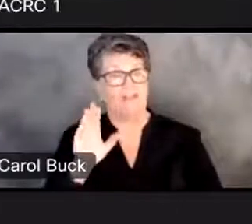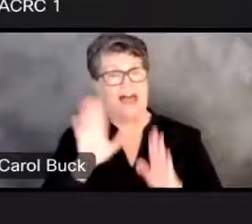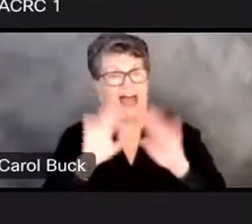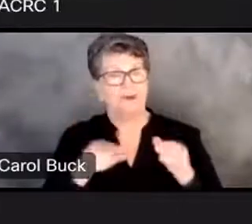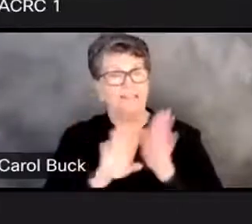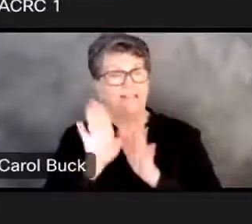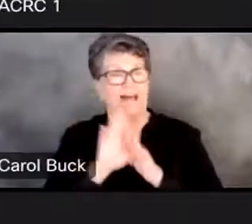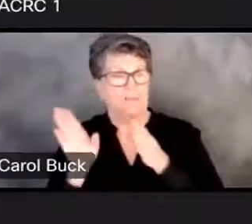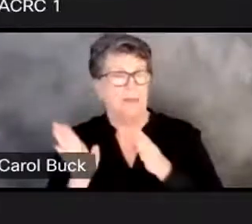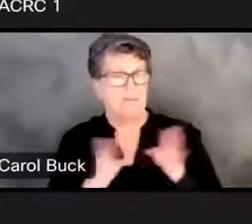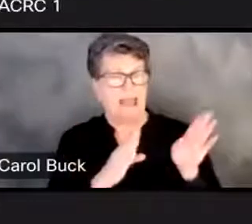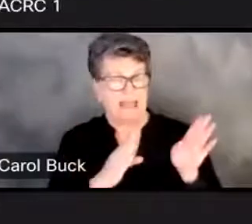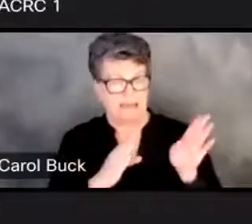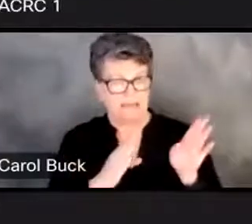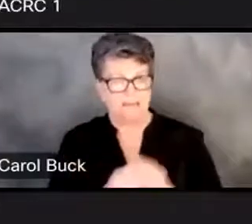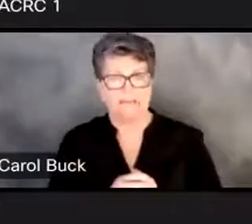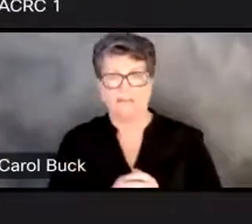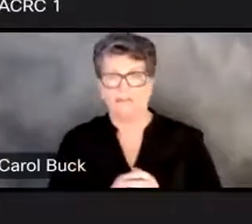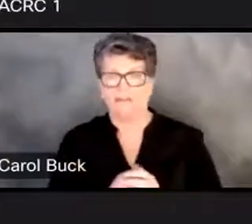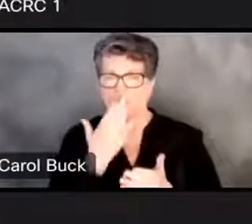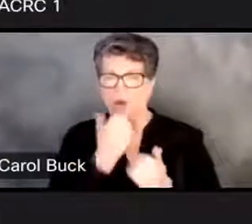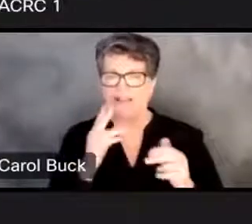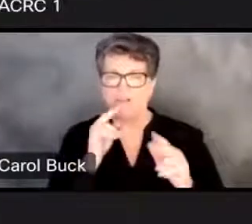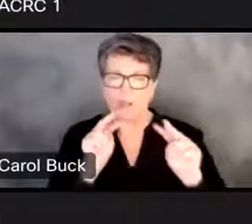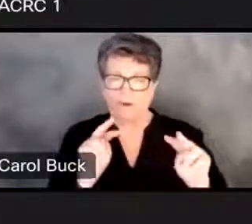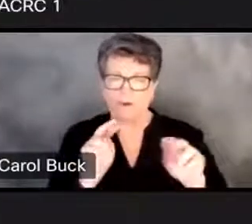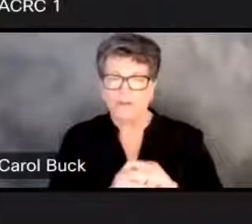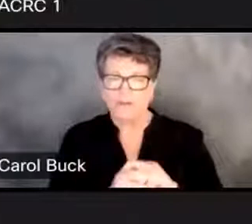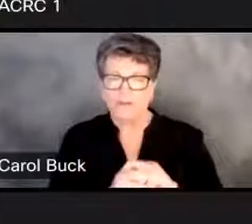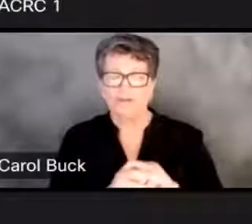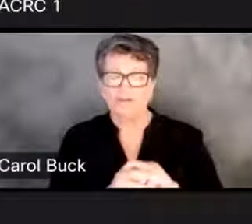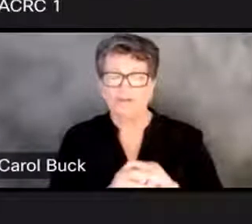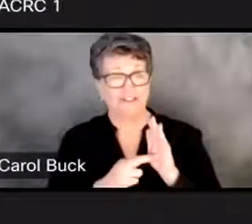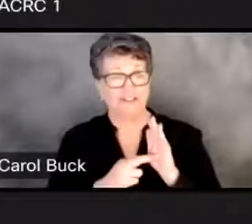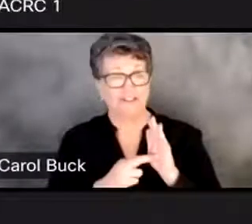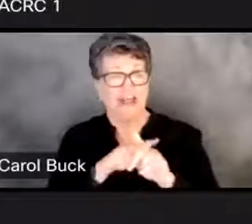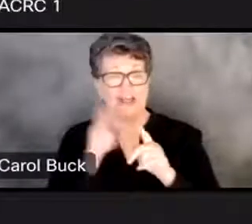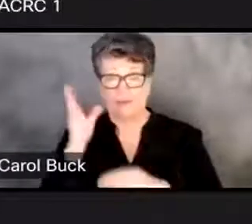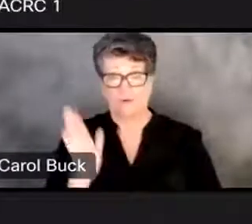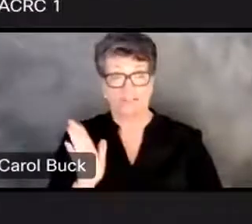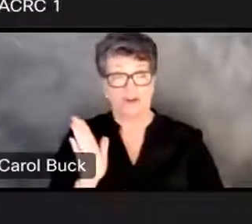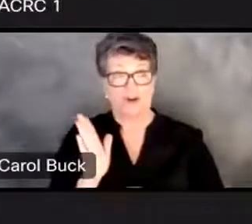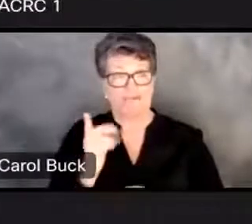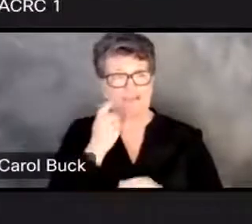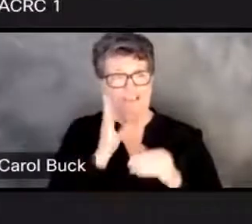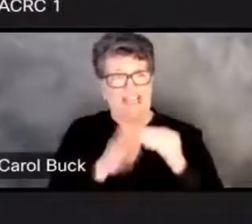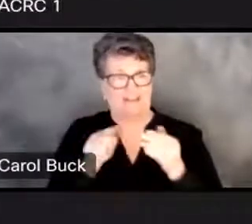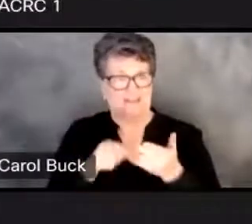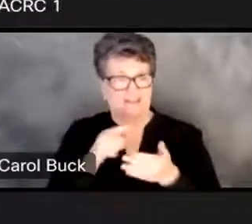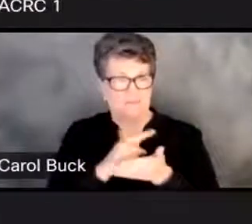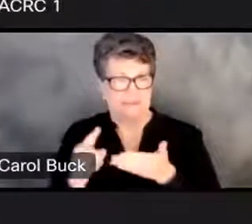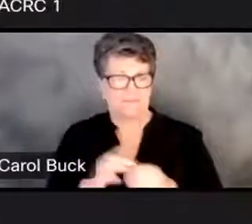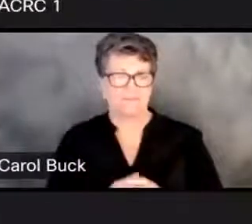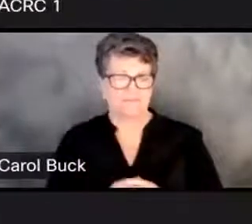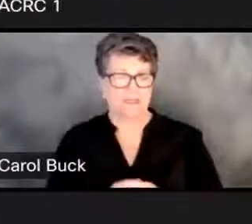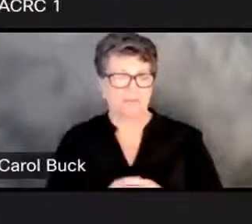those are good things to look forward to. I know the registration to apply to be a presenter just ended this week. So they'll probably